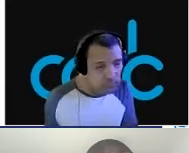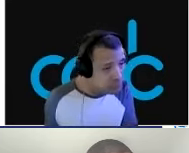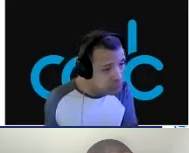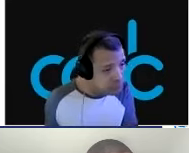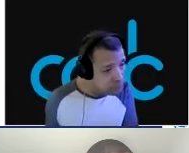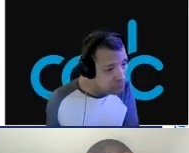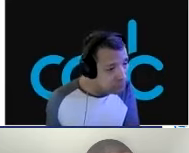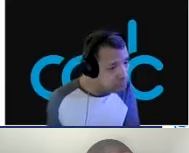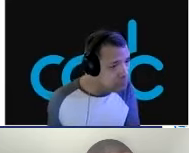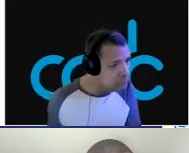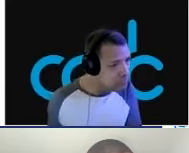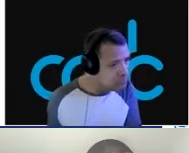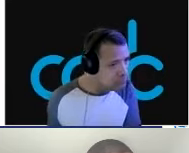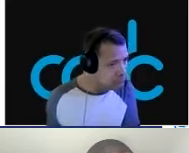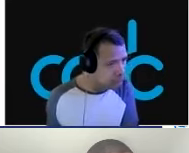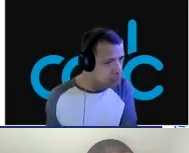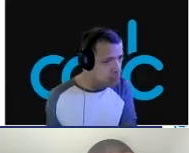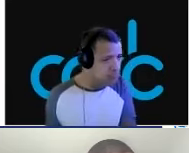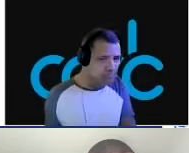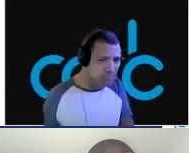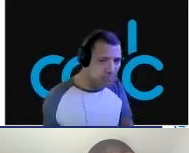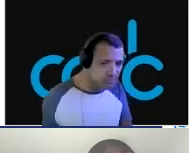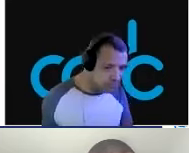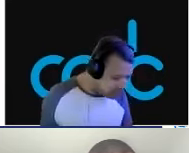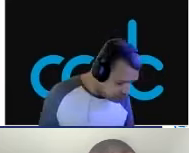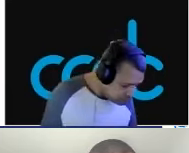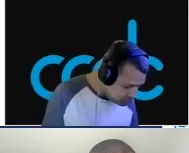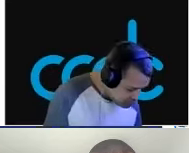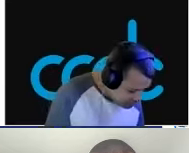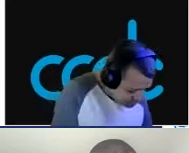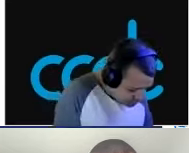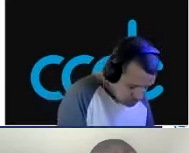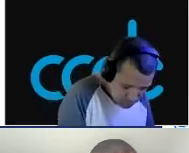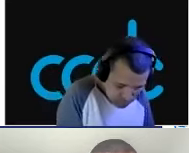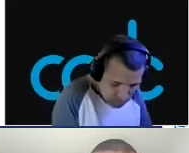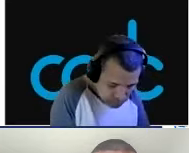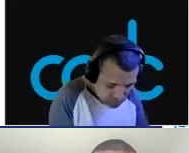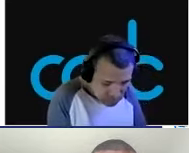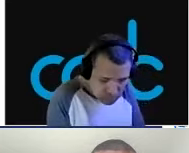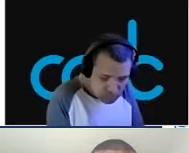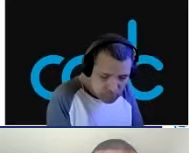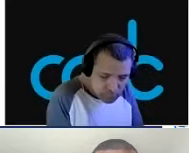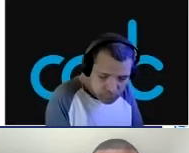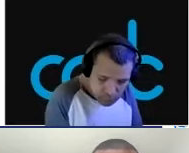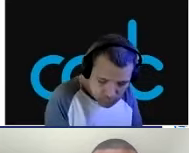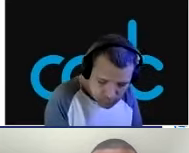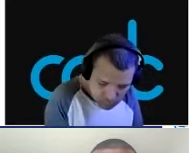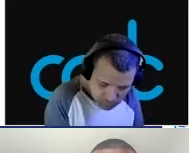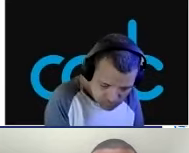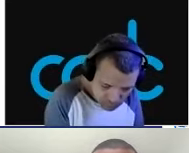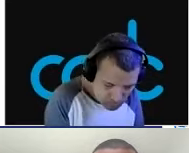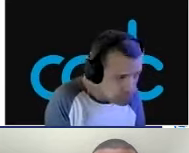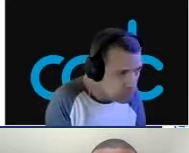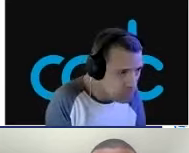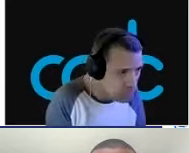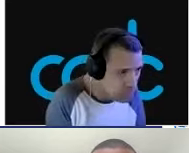not accessing care in this early part of their pregnancy? And that comes in with that qualitative